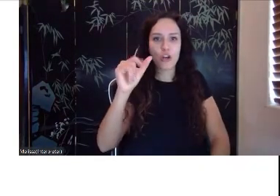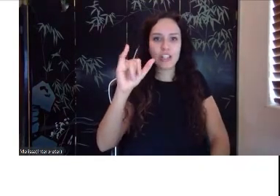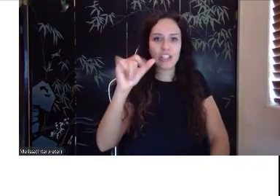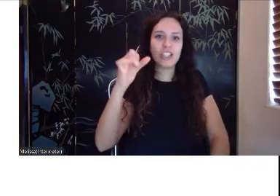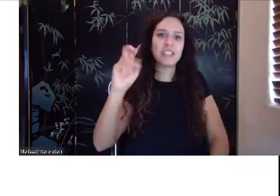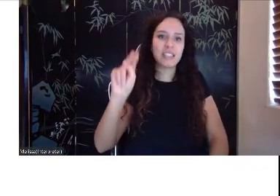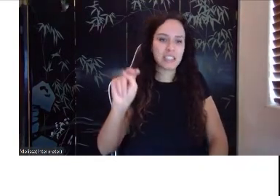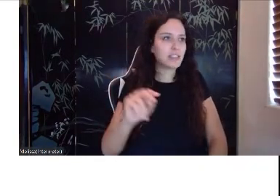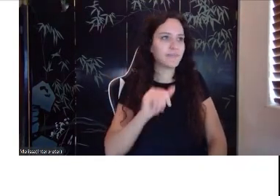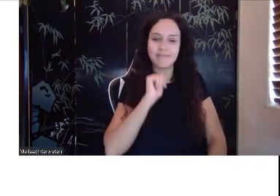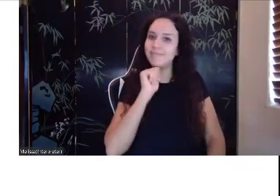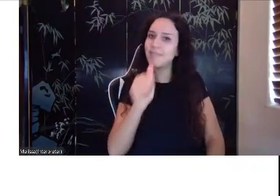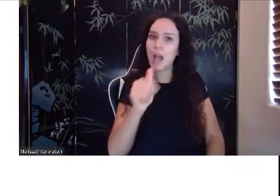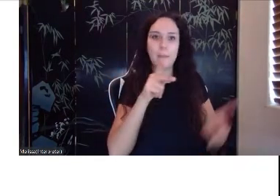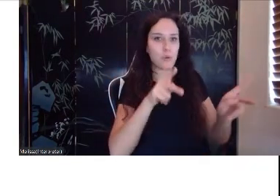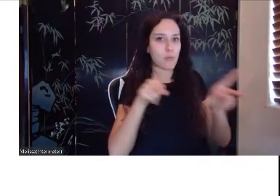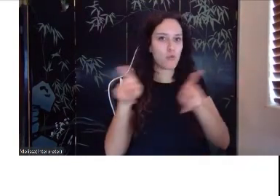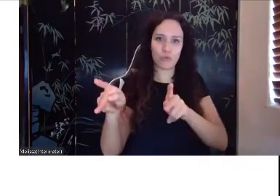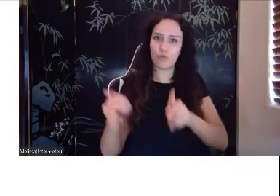not proportional.